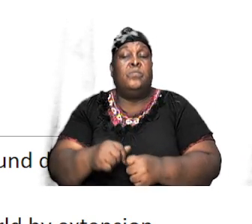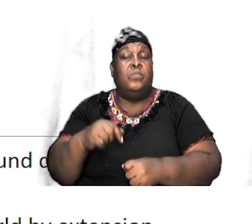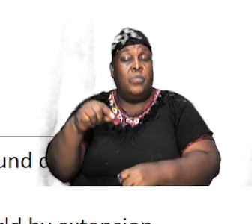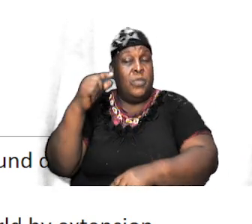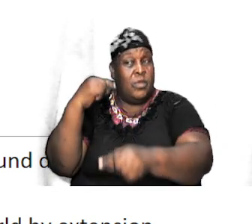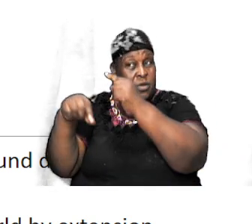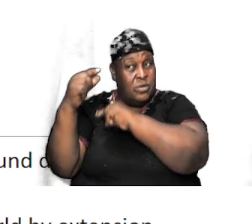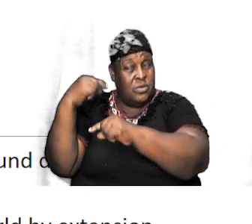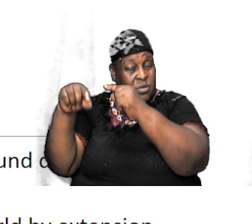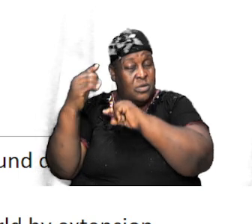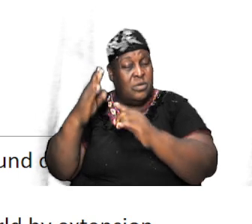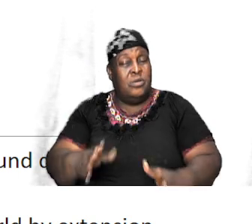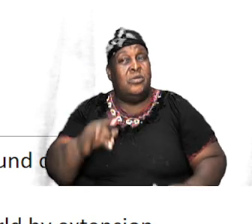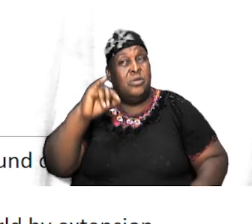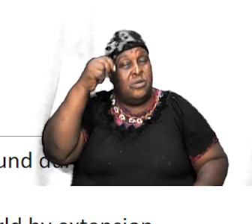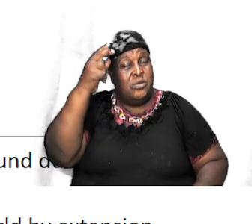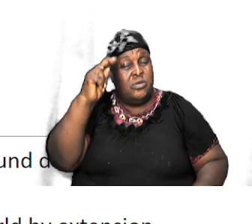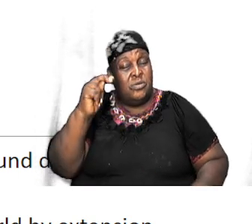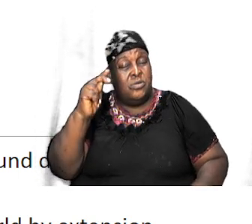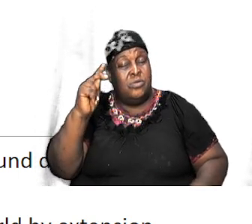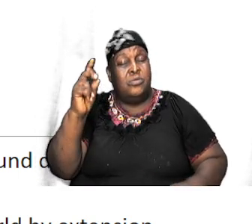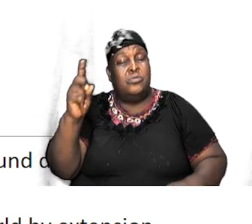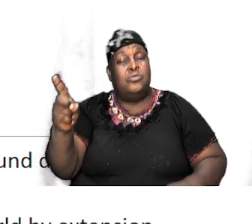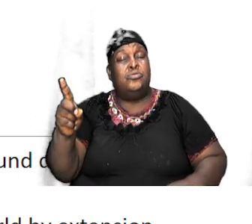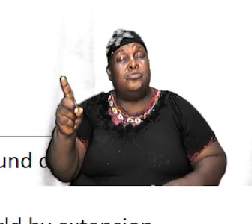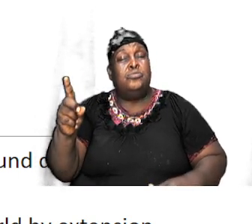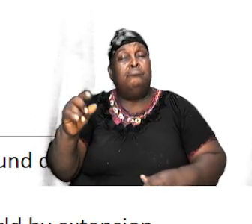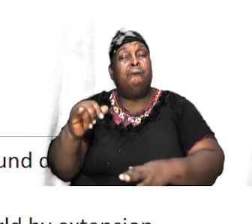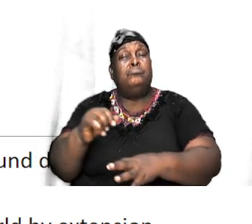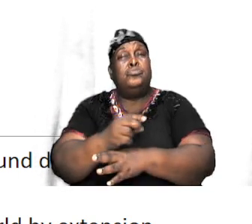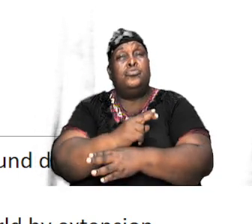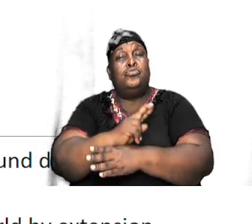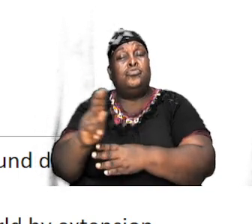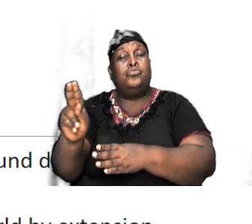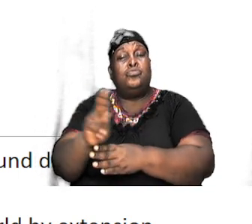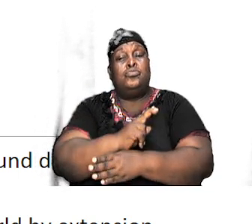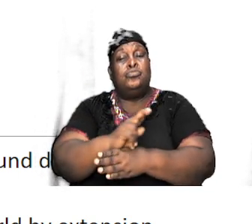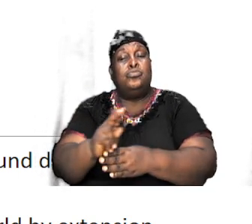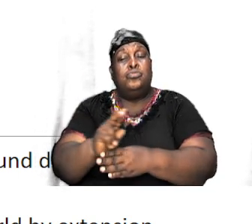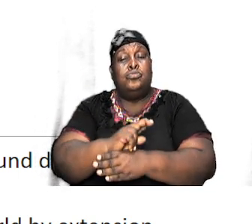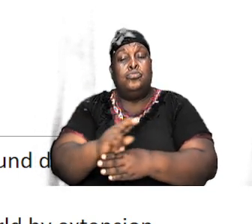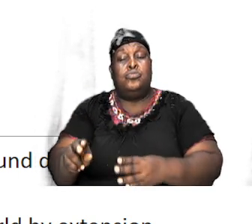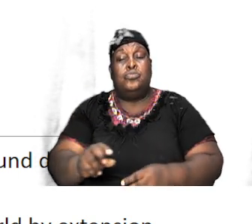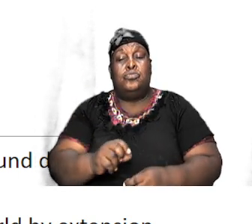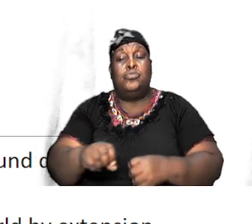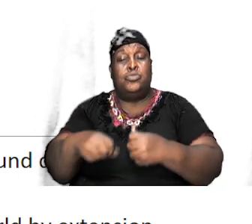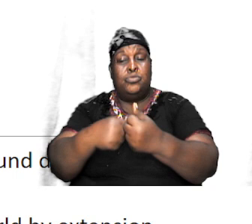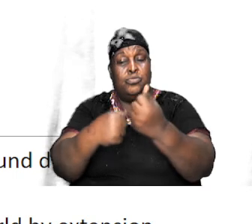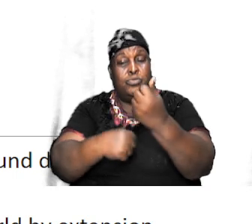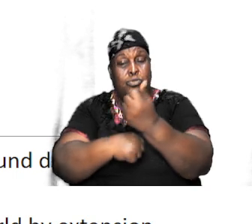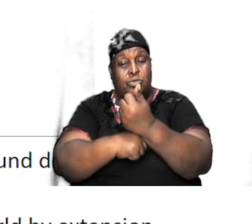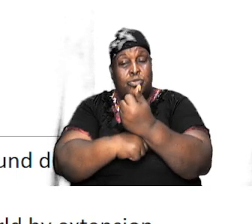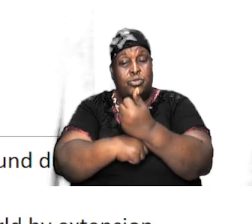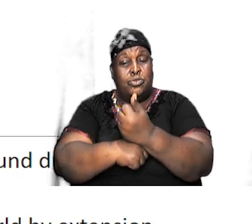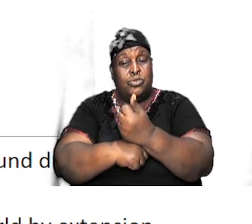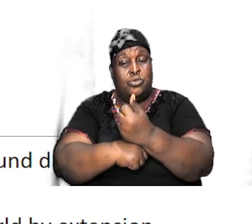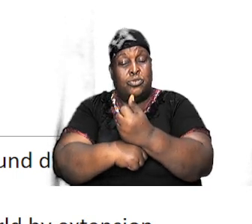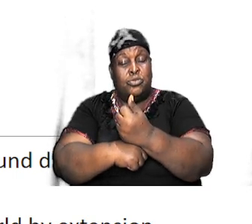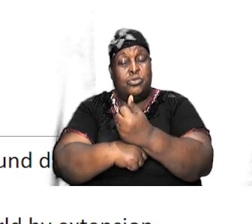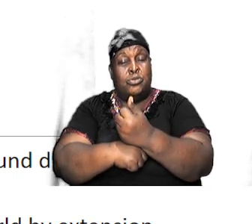that he used was in support of the view that he was taking. Next step.